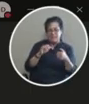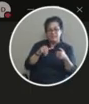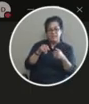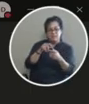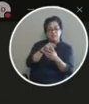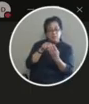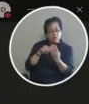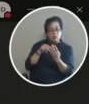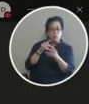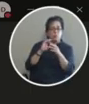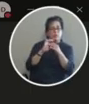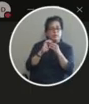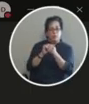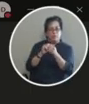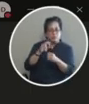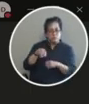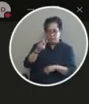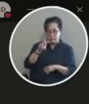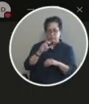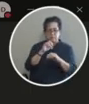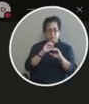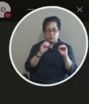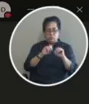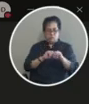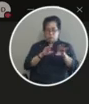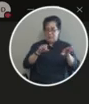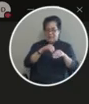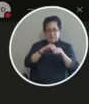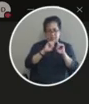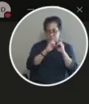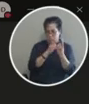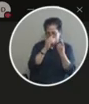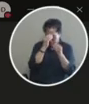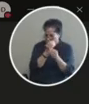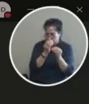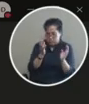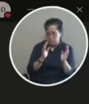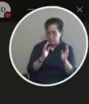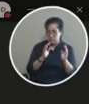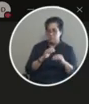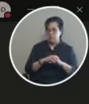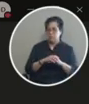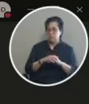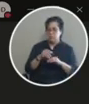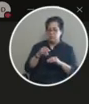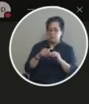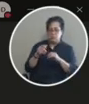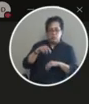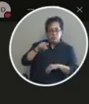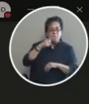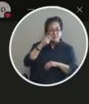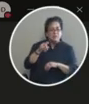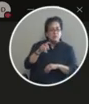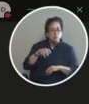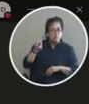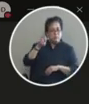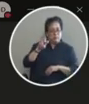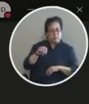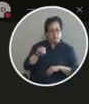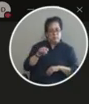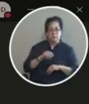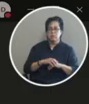travel. There is no spread on the department at this time, and I just wanted to be clear with that with everyone. Thank you, Mayor.